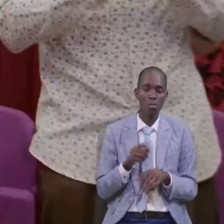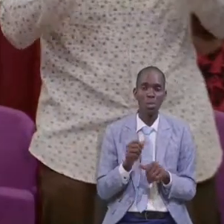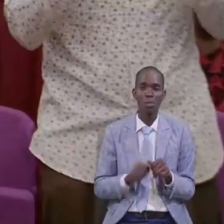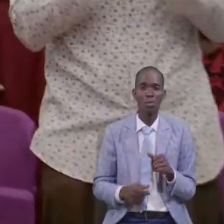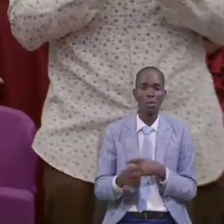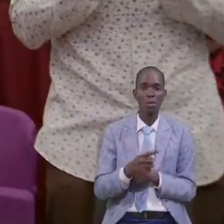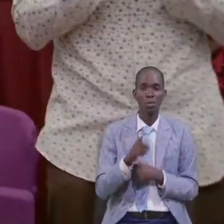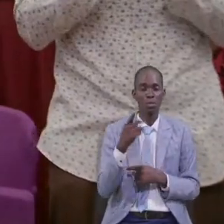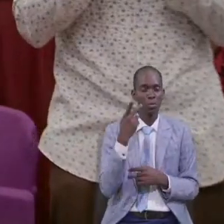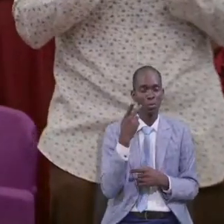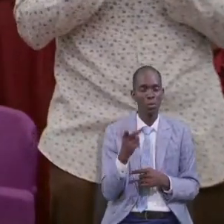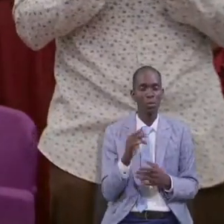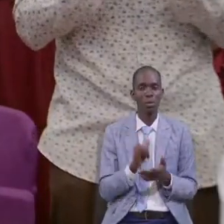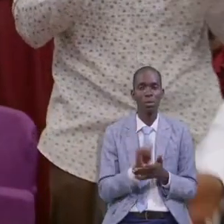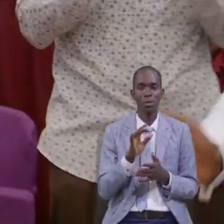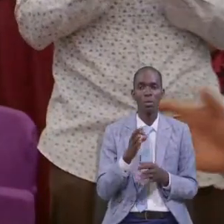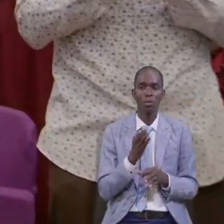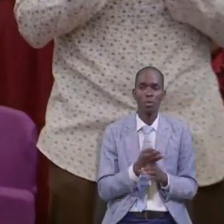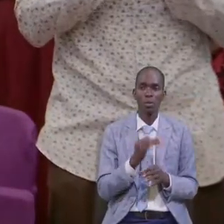your faith,